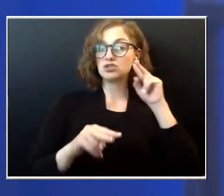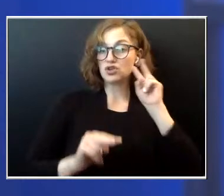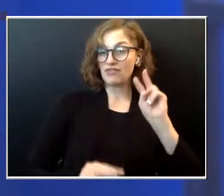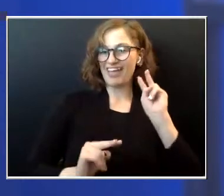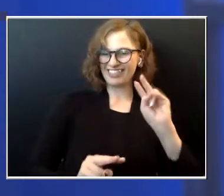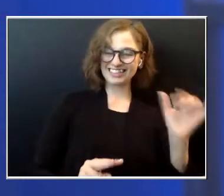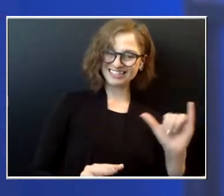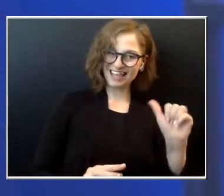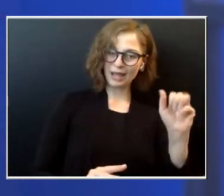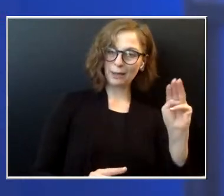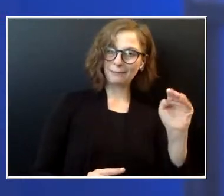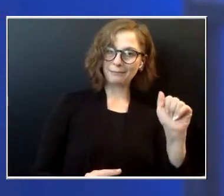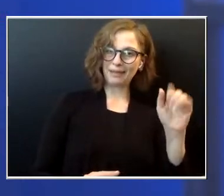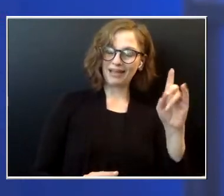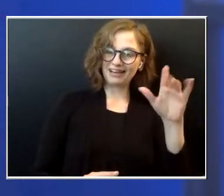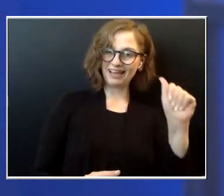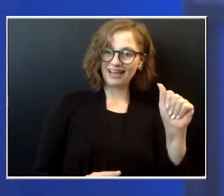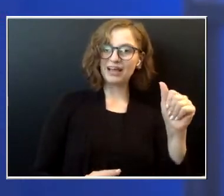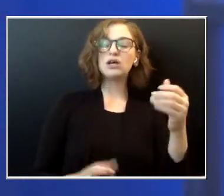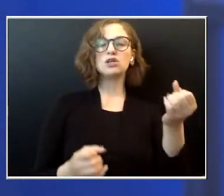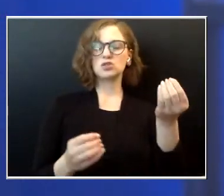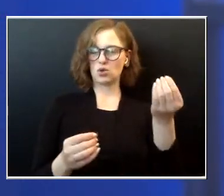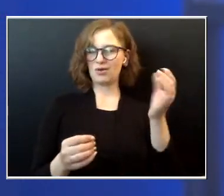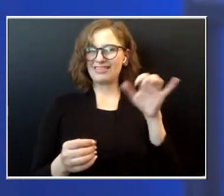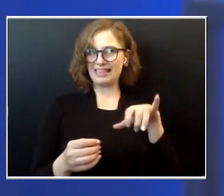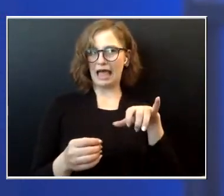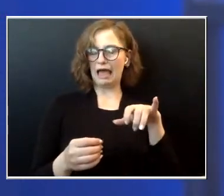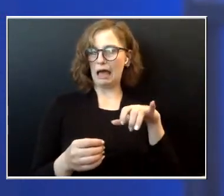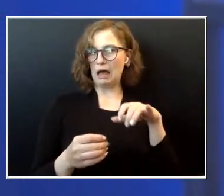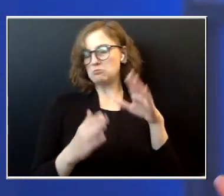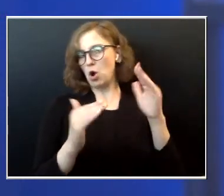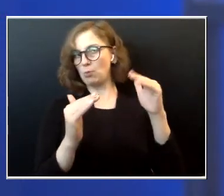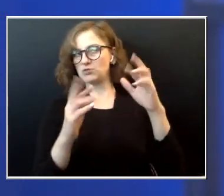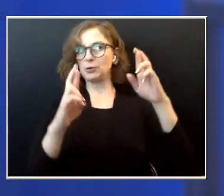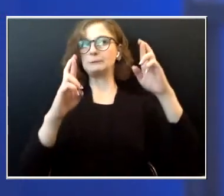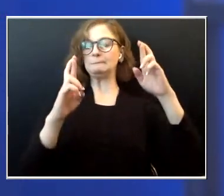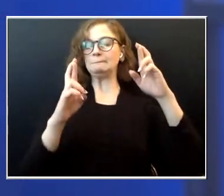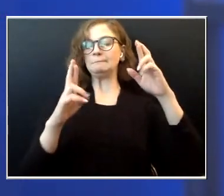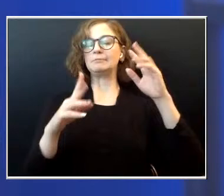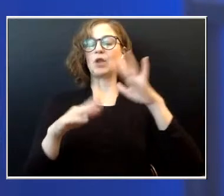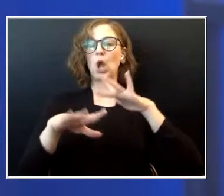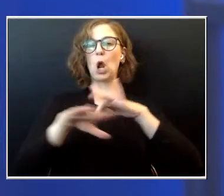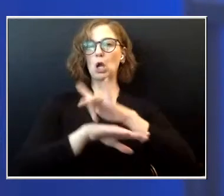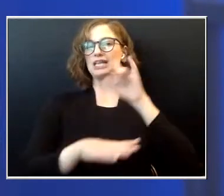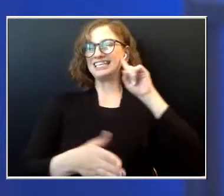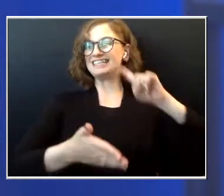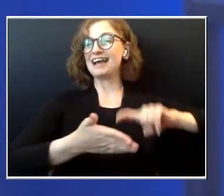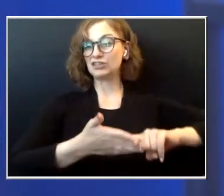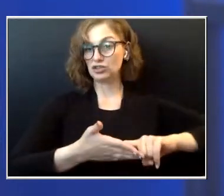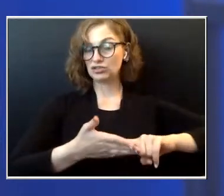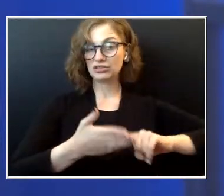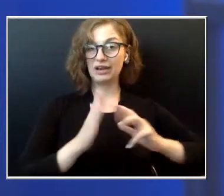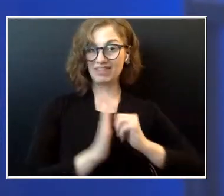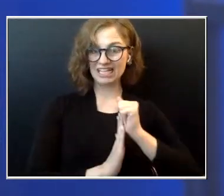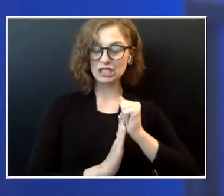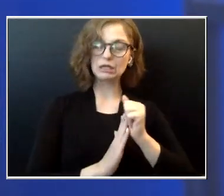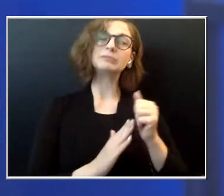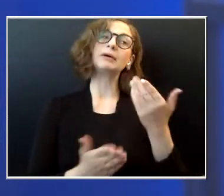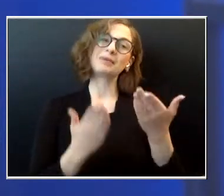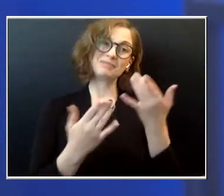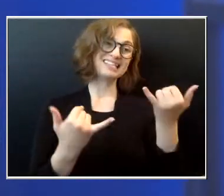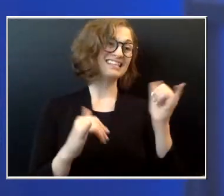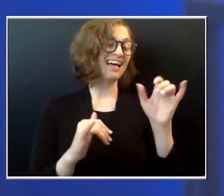a curable stage. But unfortunately, that individual may still have to go through treatment of breast cancer